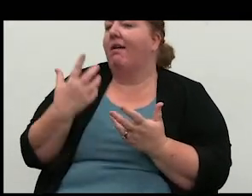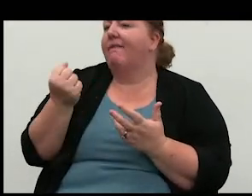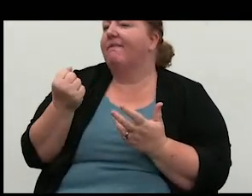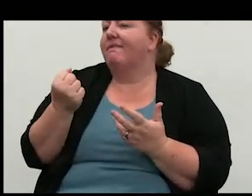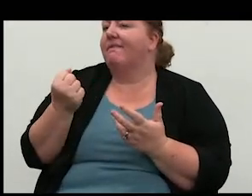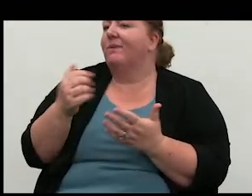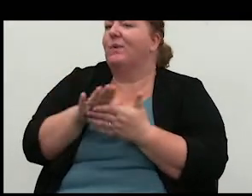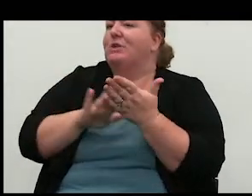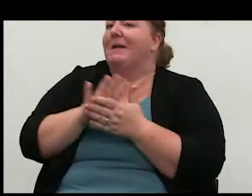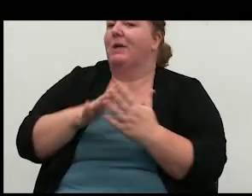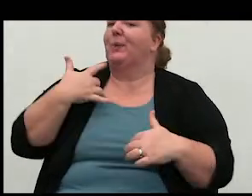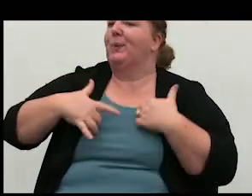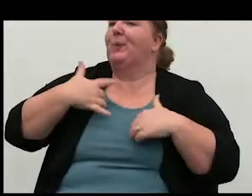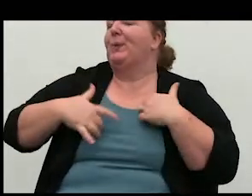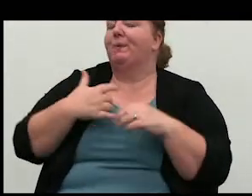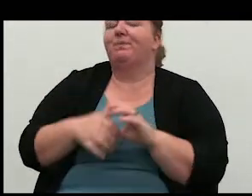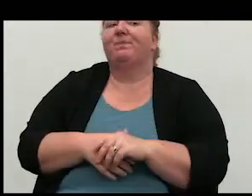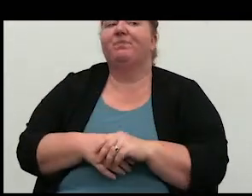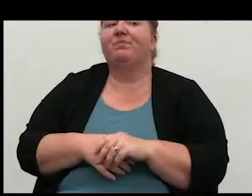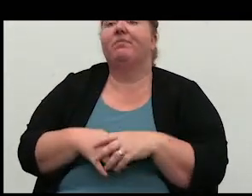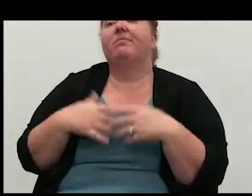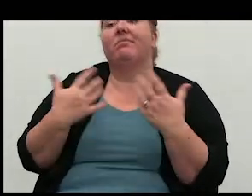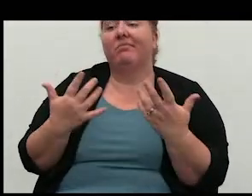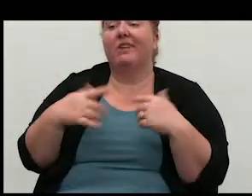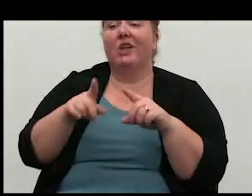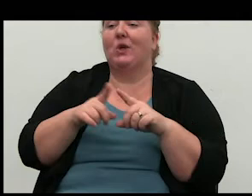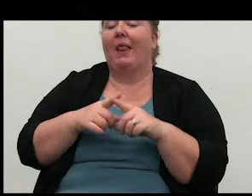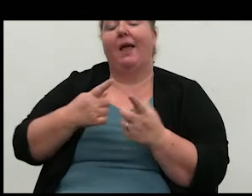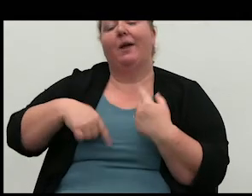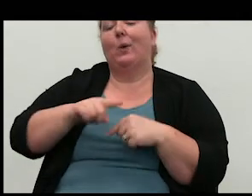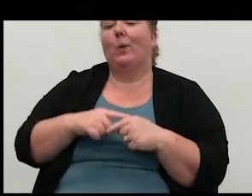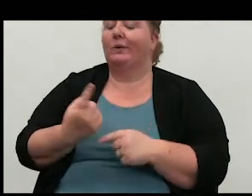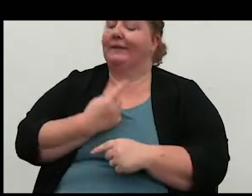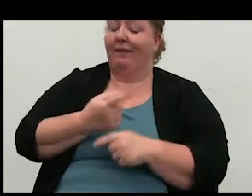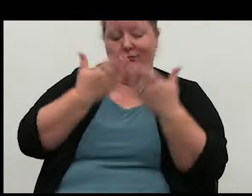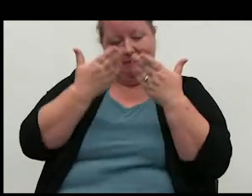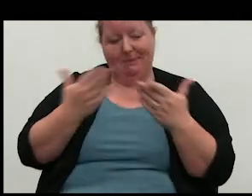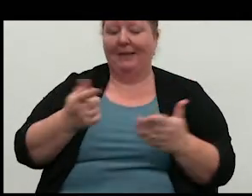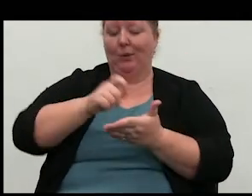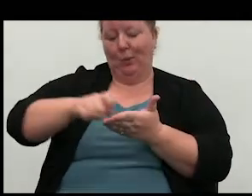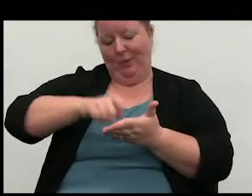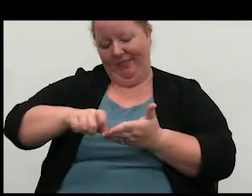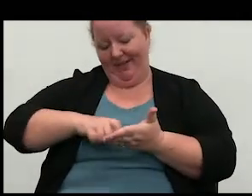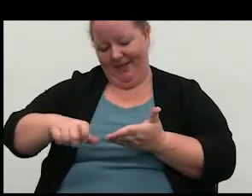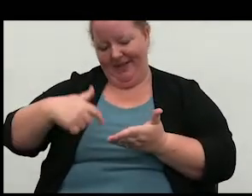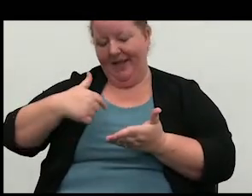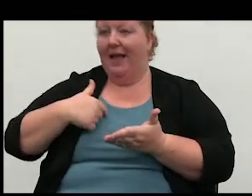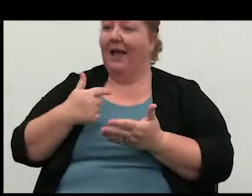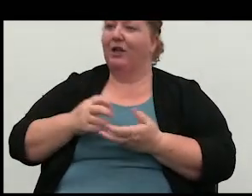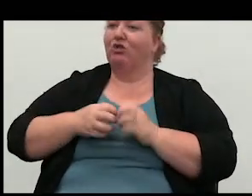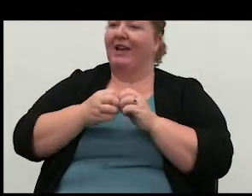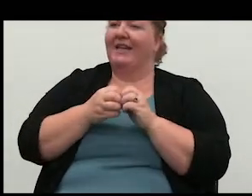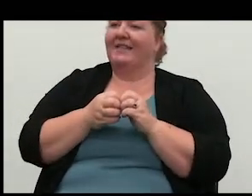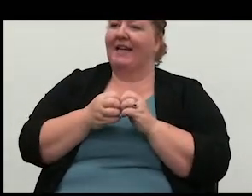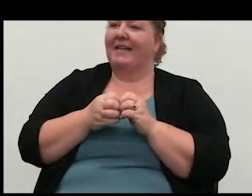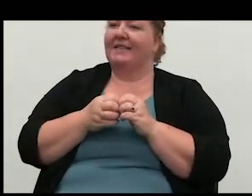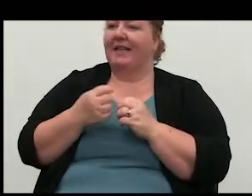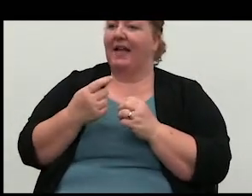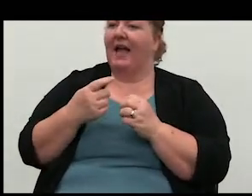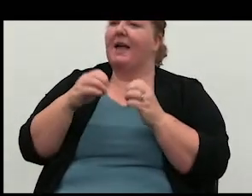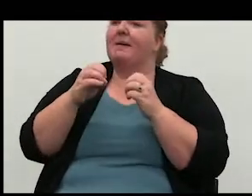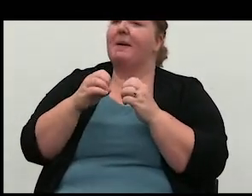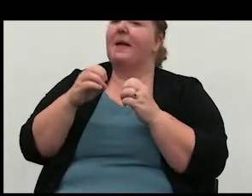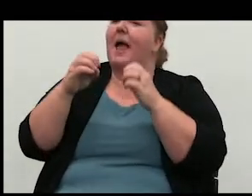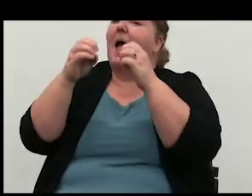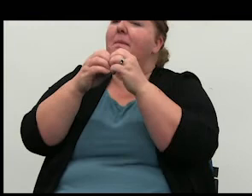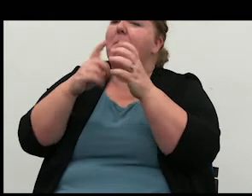that make it new and interesting. And like all self-respecting authors, I made a backronym. Now, do you all